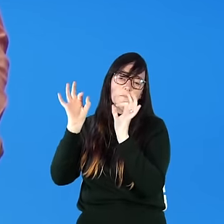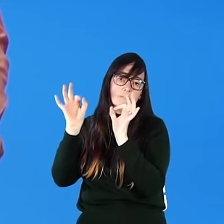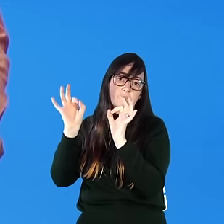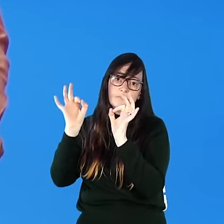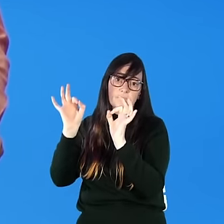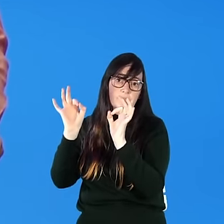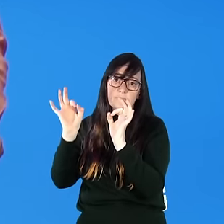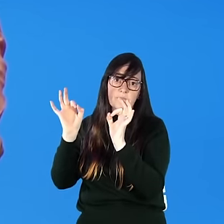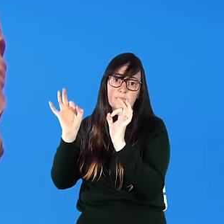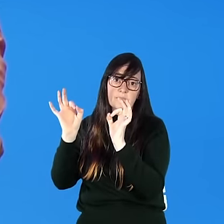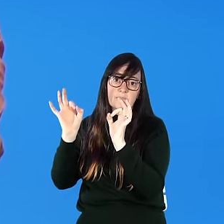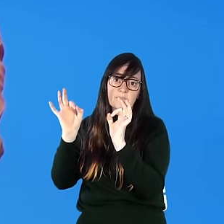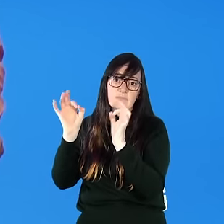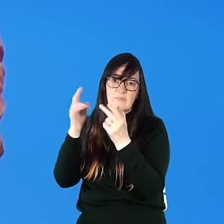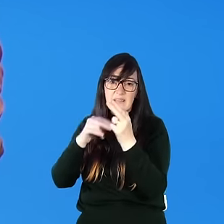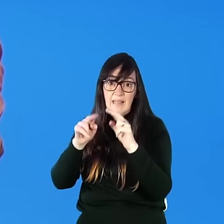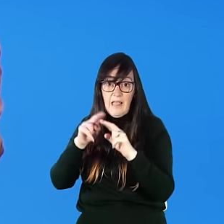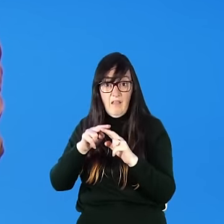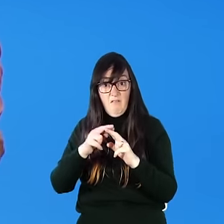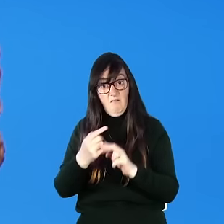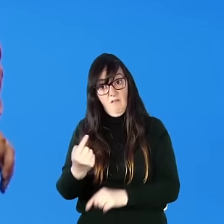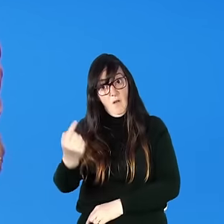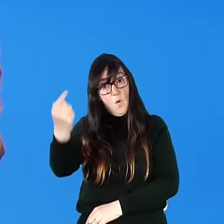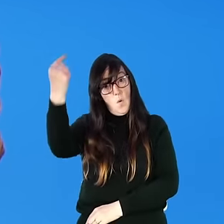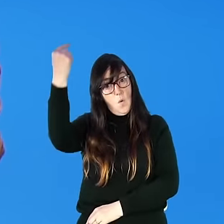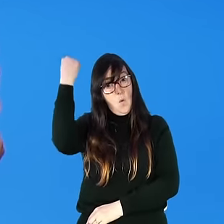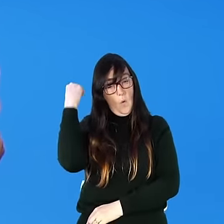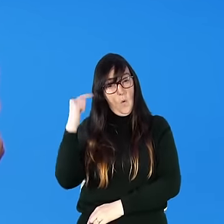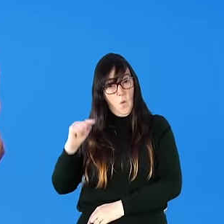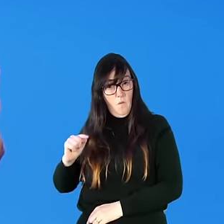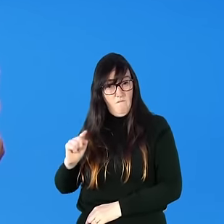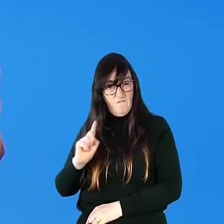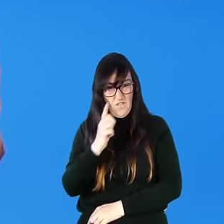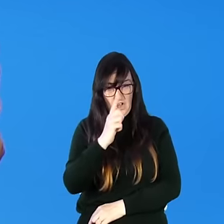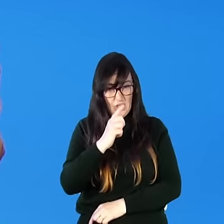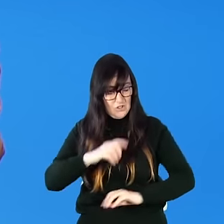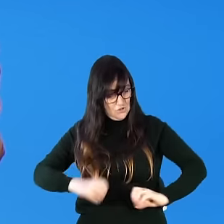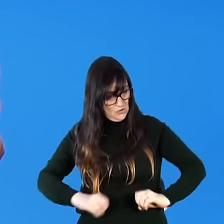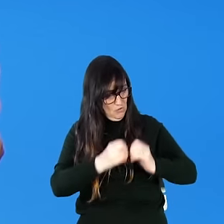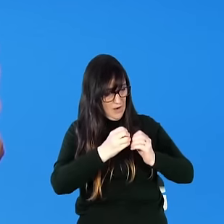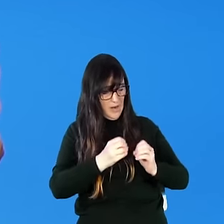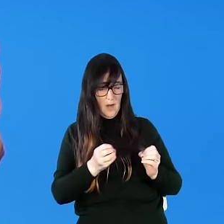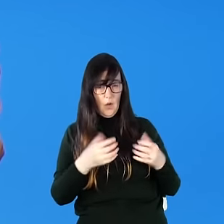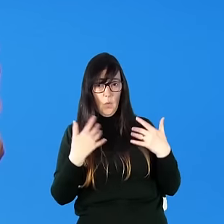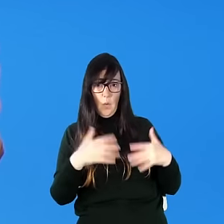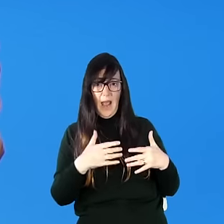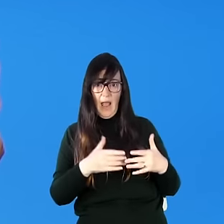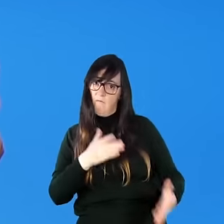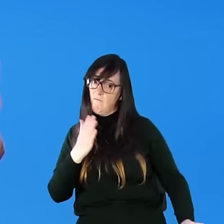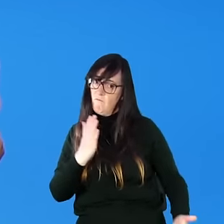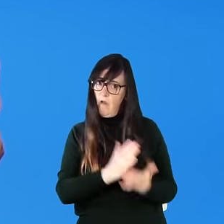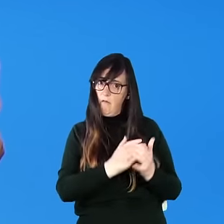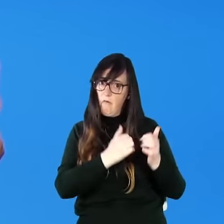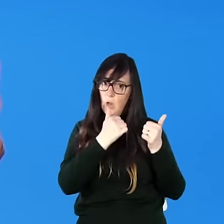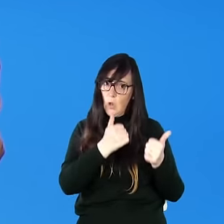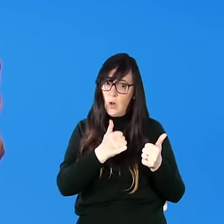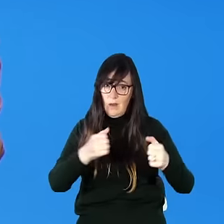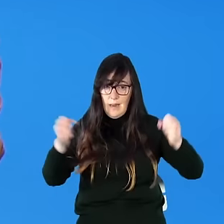If the world was very good when he first made it, just imagine what it's going to be